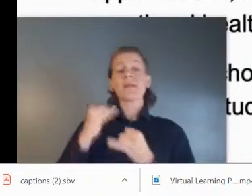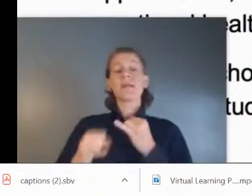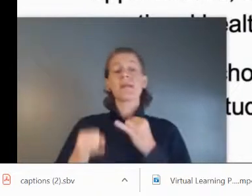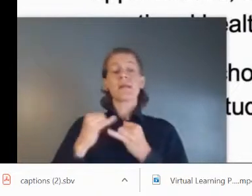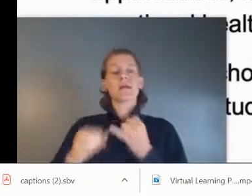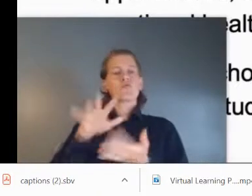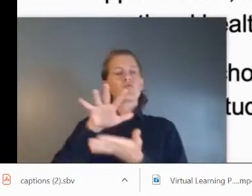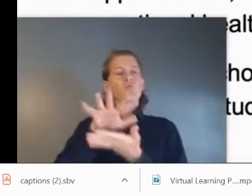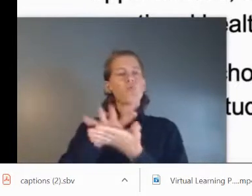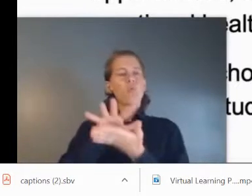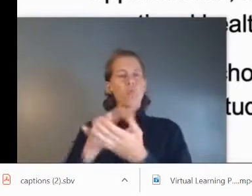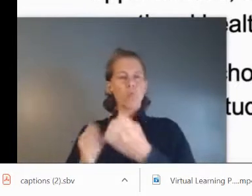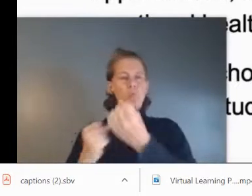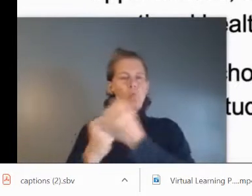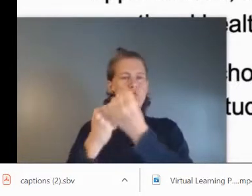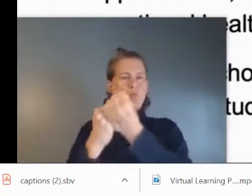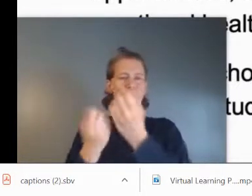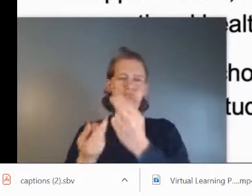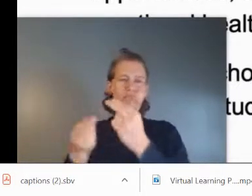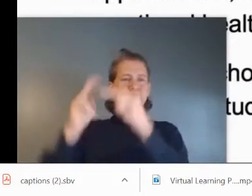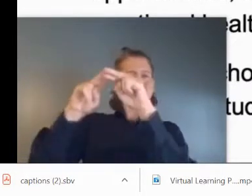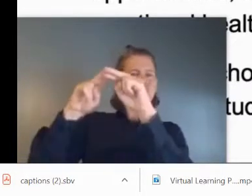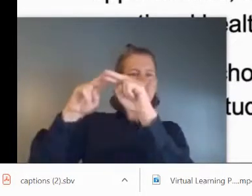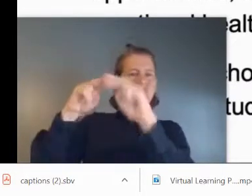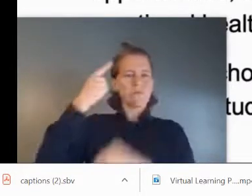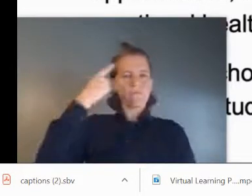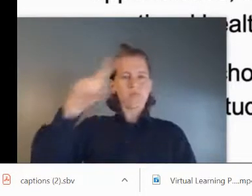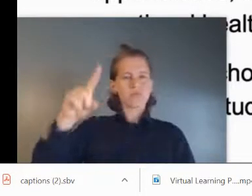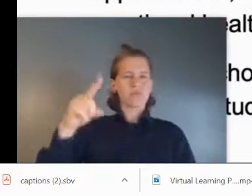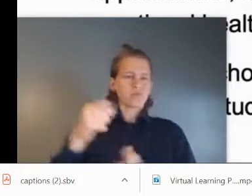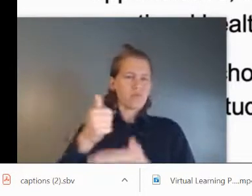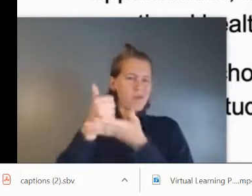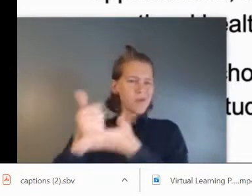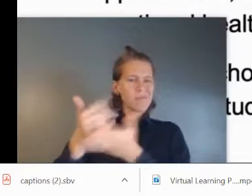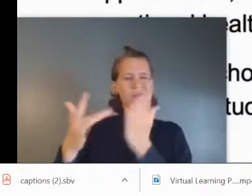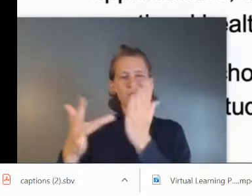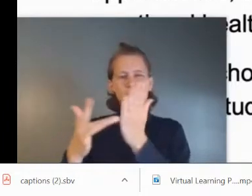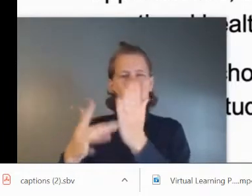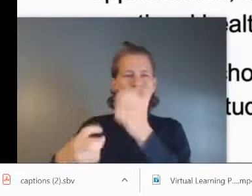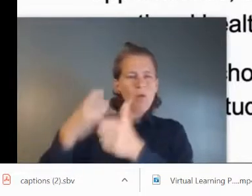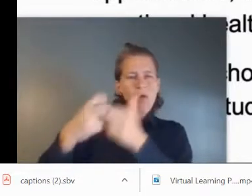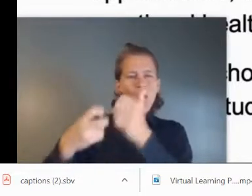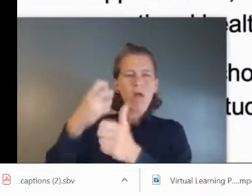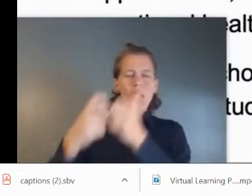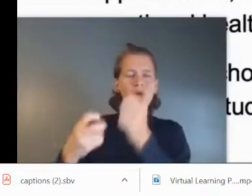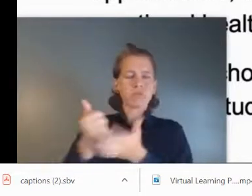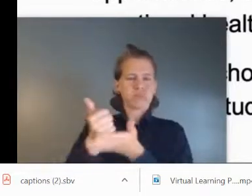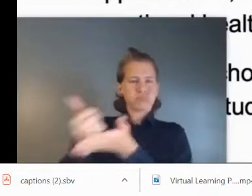level support for responding to technology challenges that students may experience.